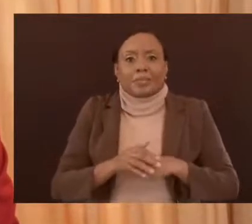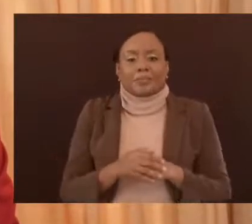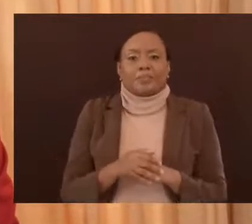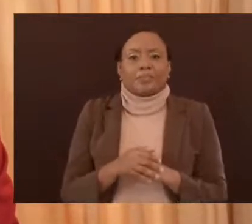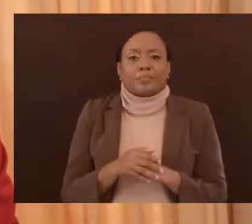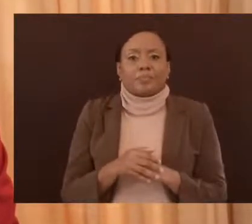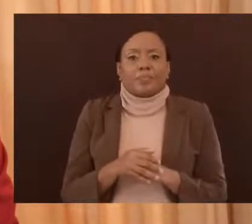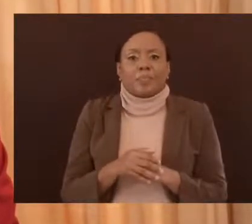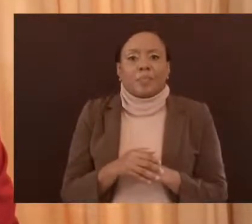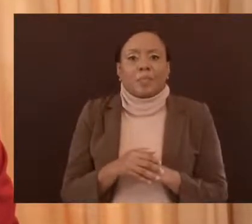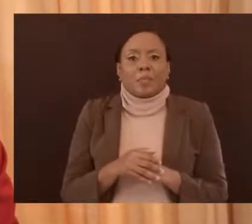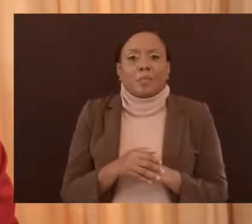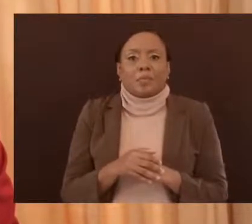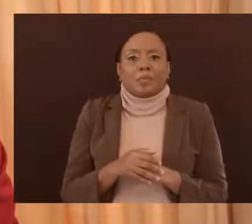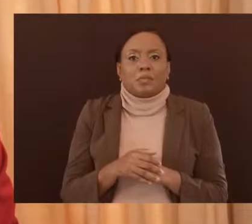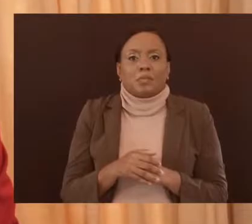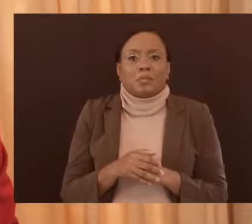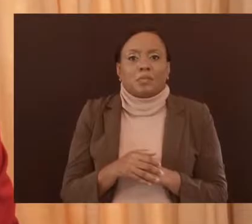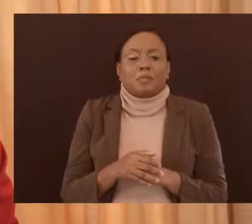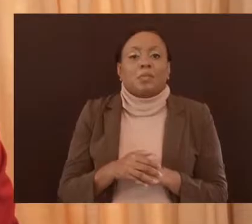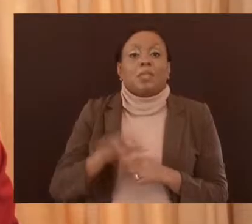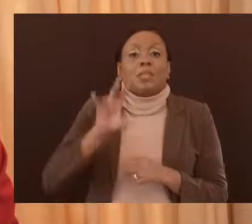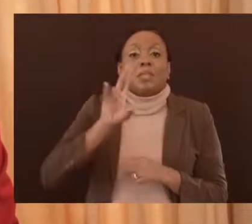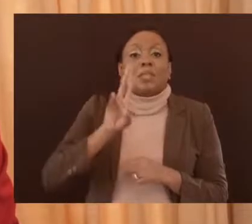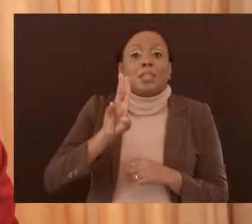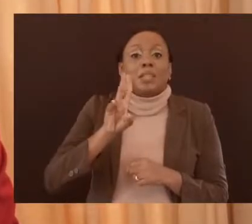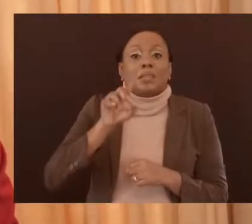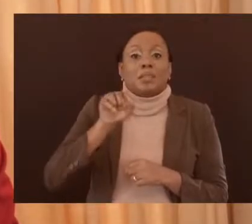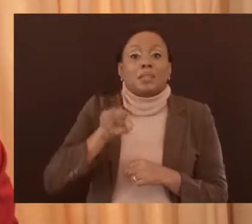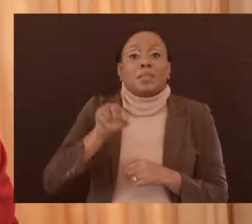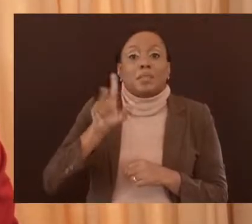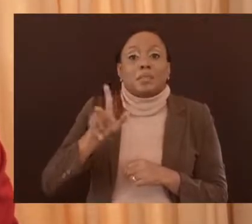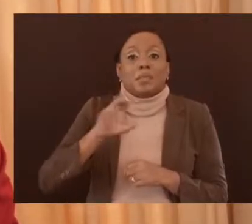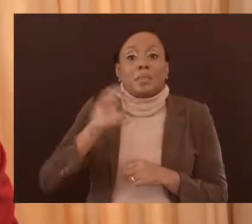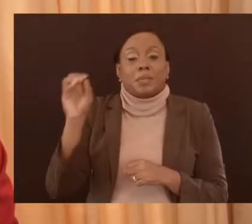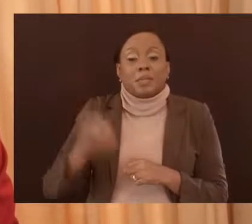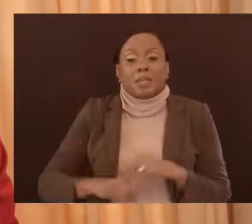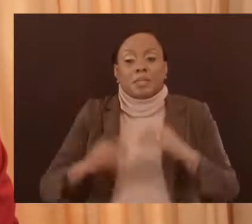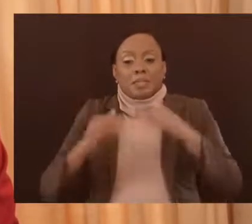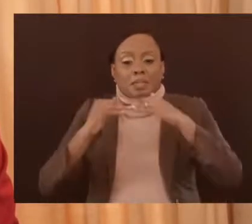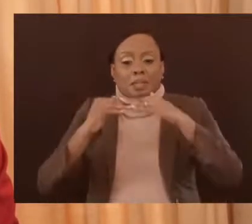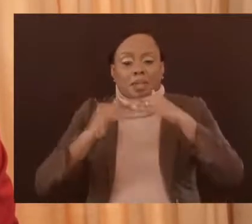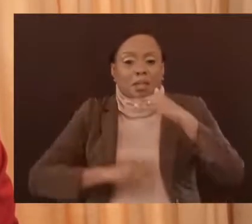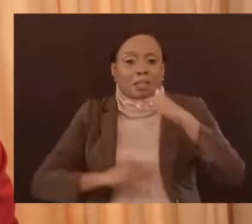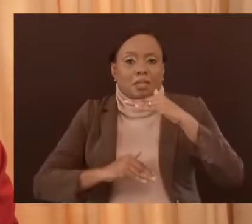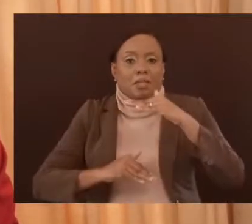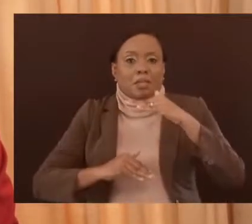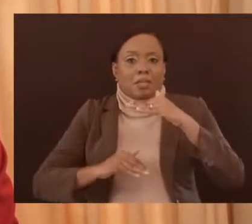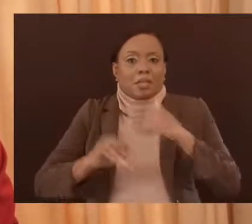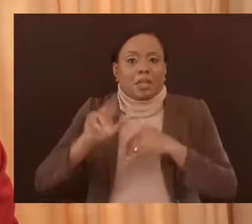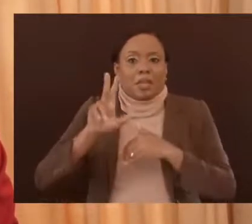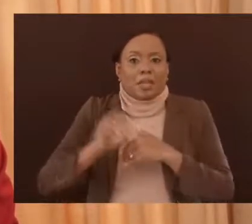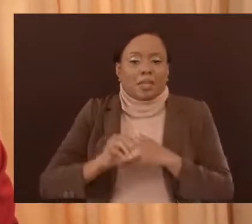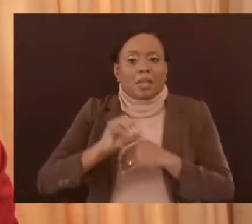2021, 245 or 7.3% scored less than 30% as compared